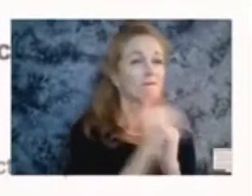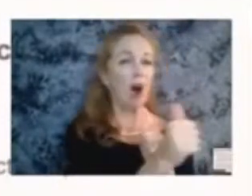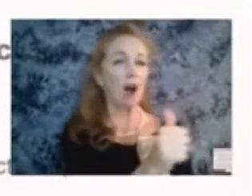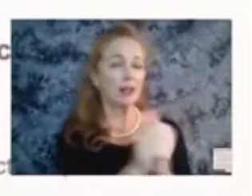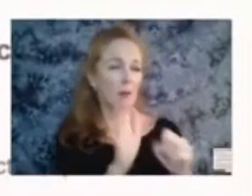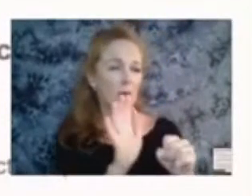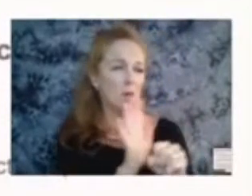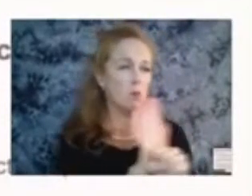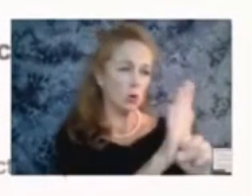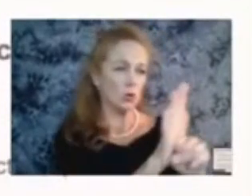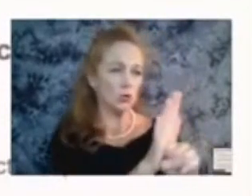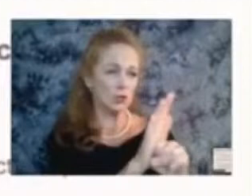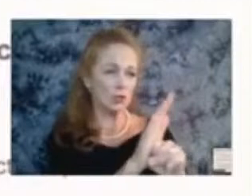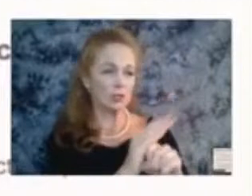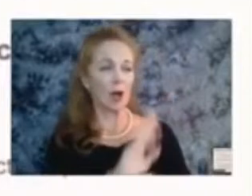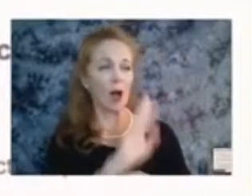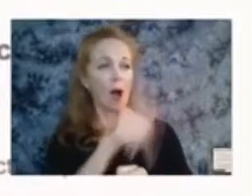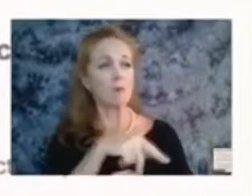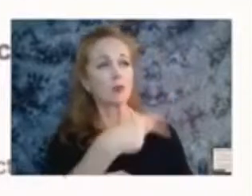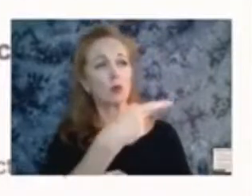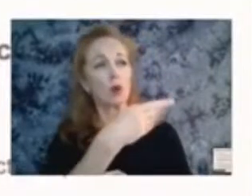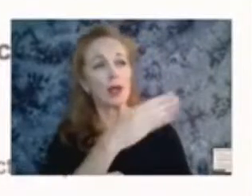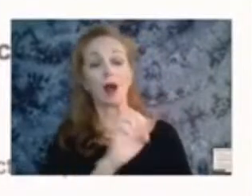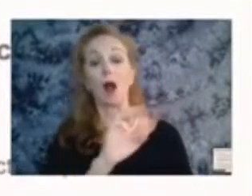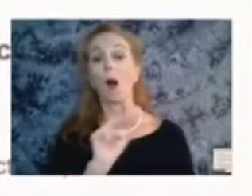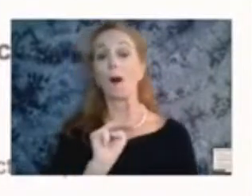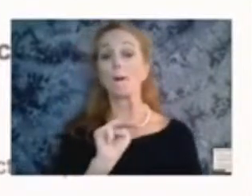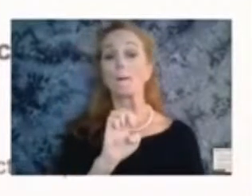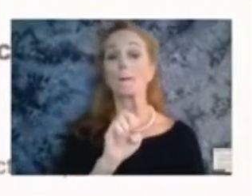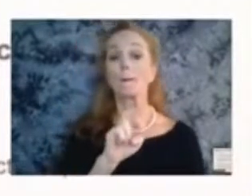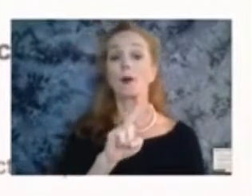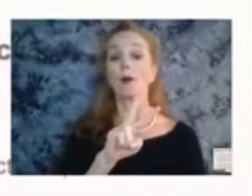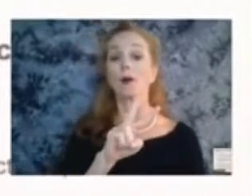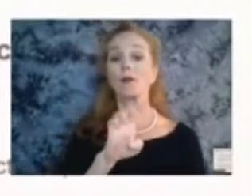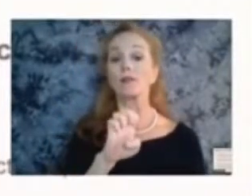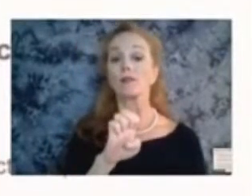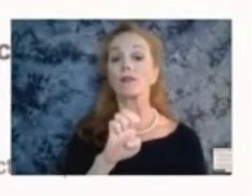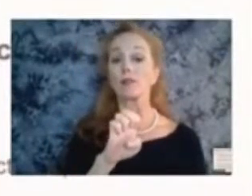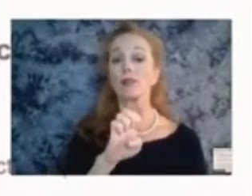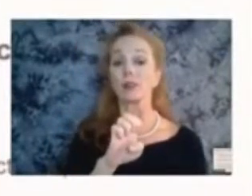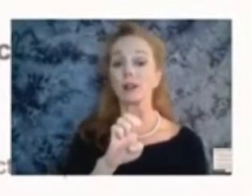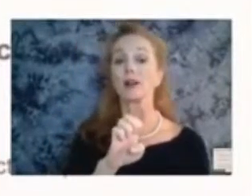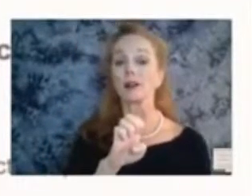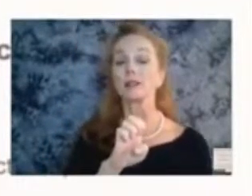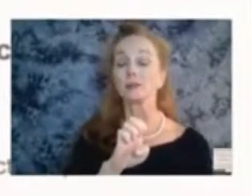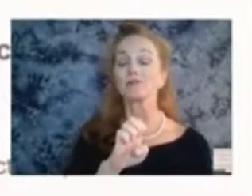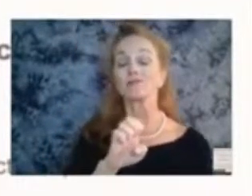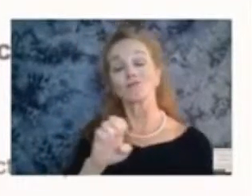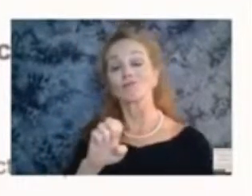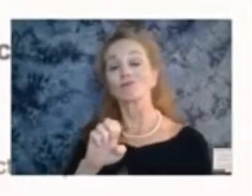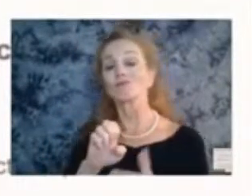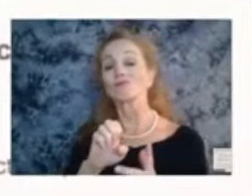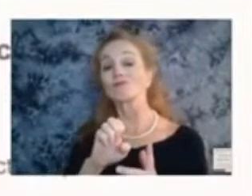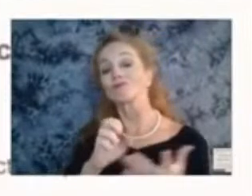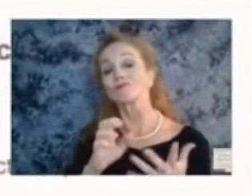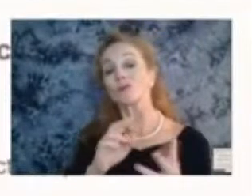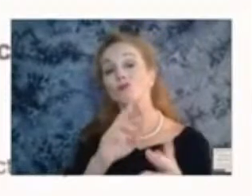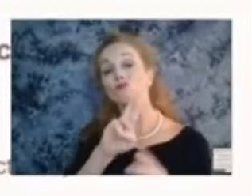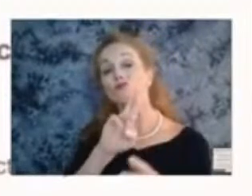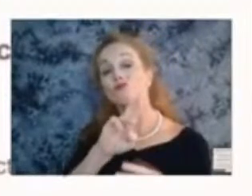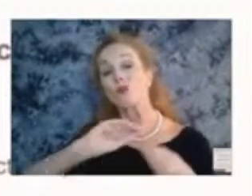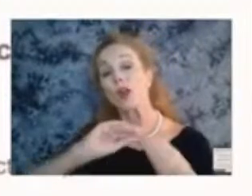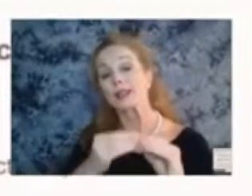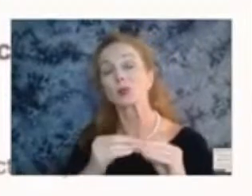filters. There's a lot of discussion that you need to go to MERV 13. We, right now, in the majority of